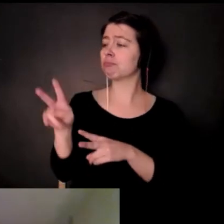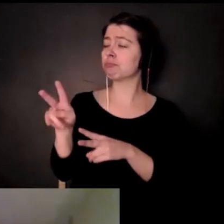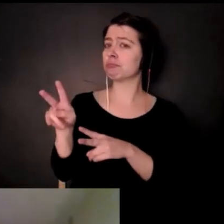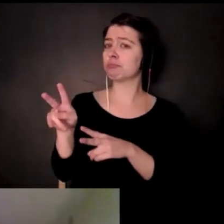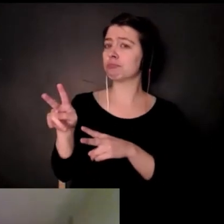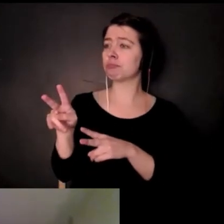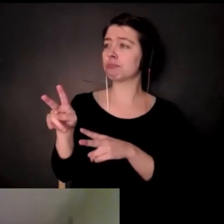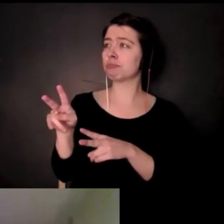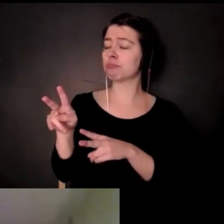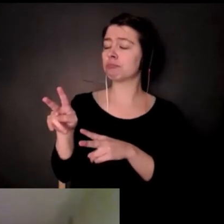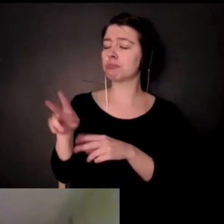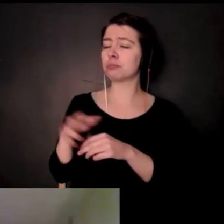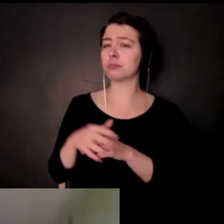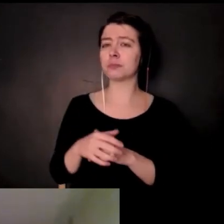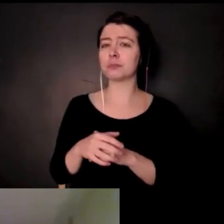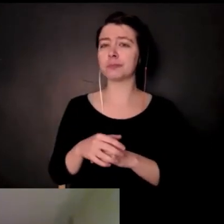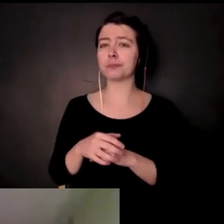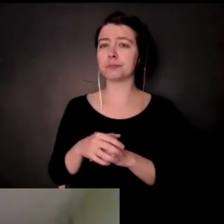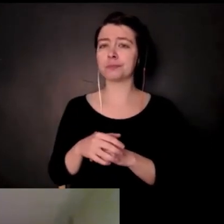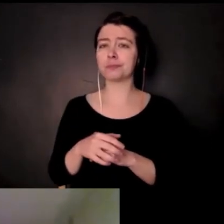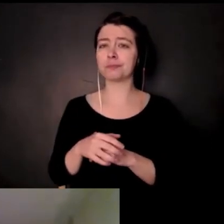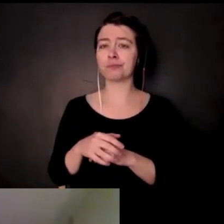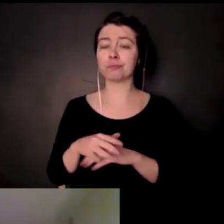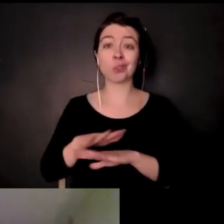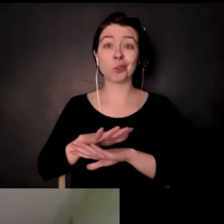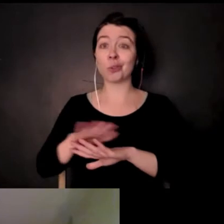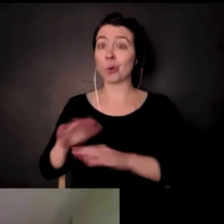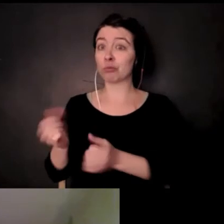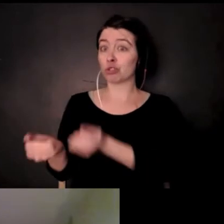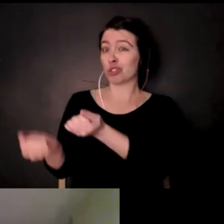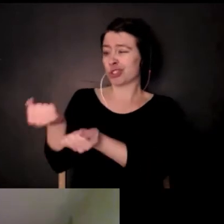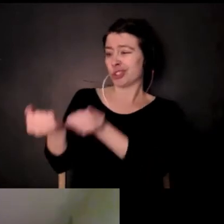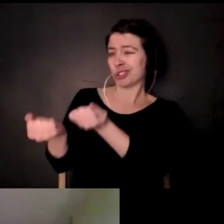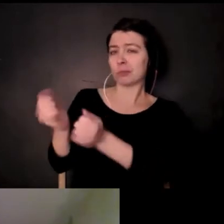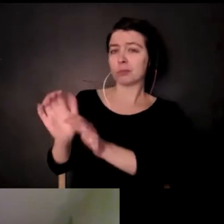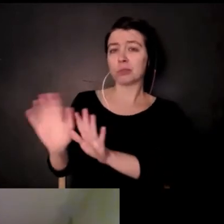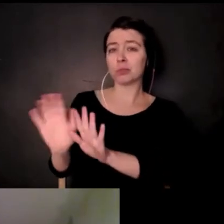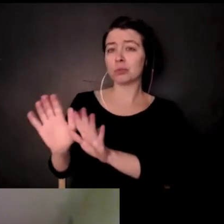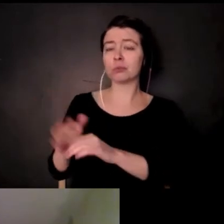moment. Don't have to make any judgments about them.